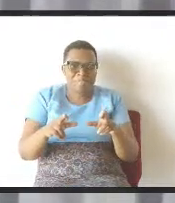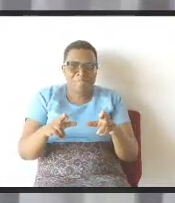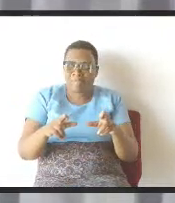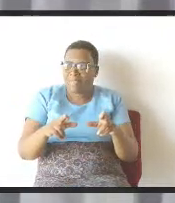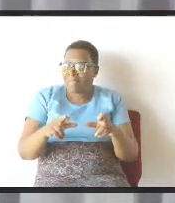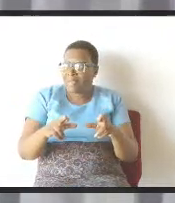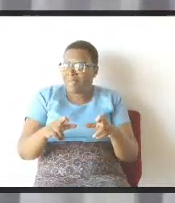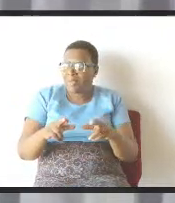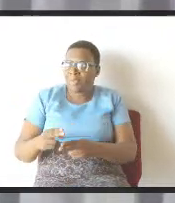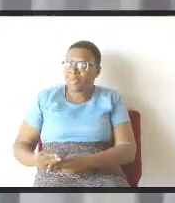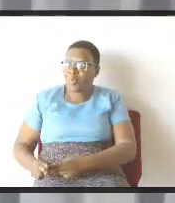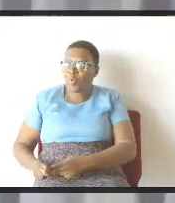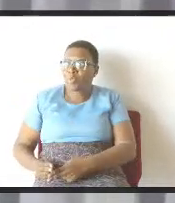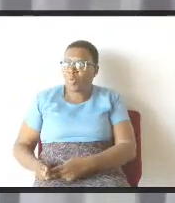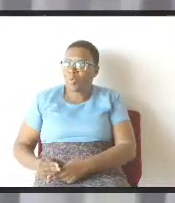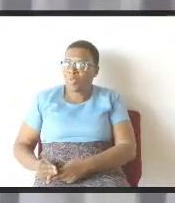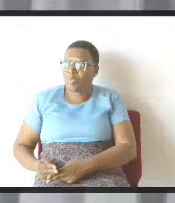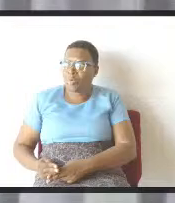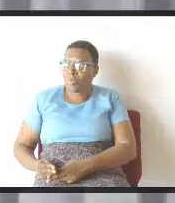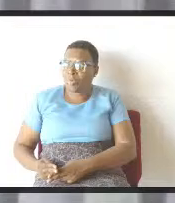of spiritual aim.